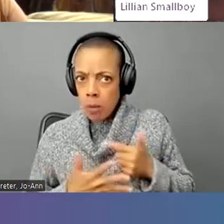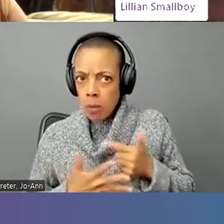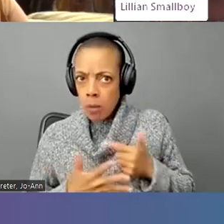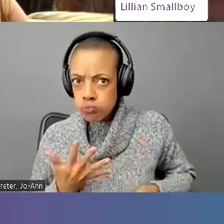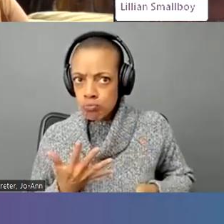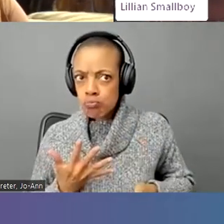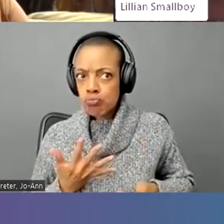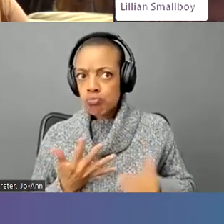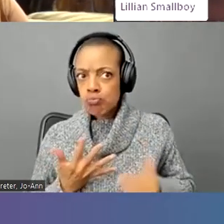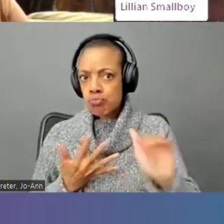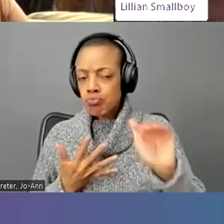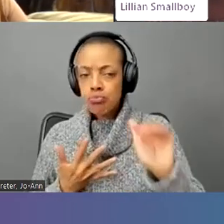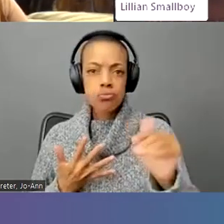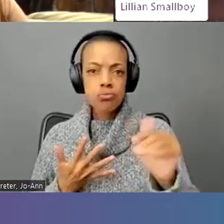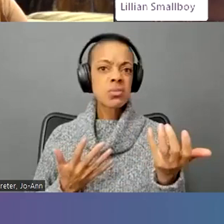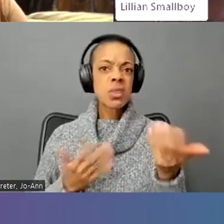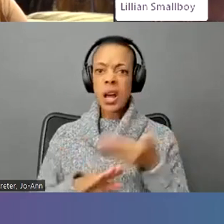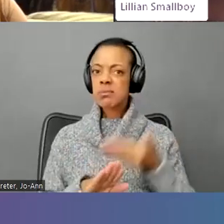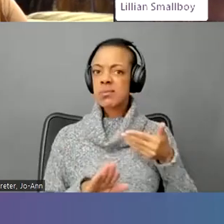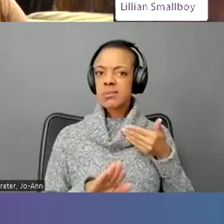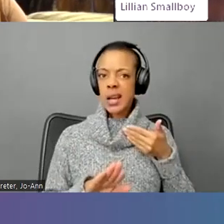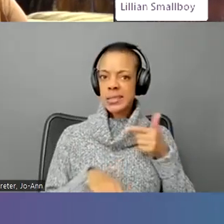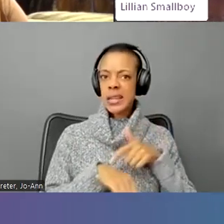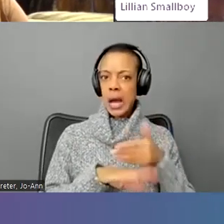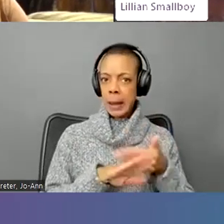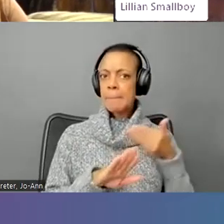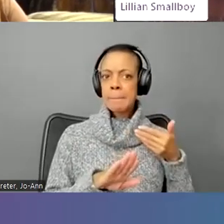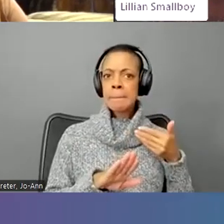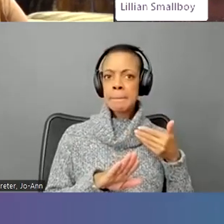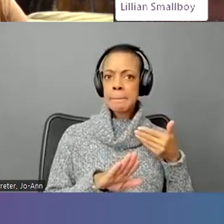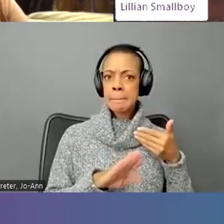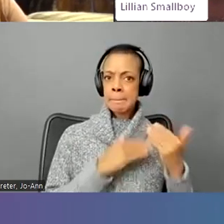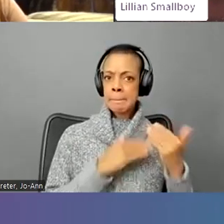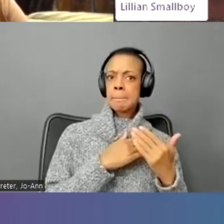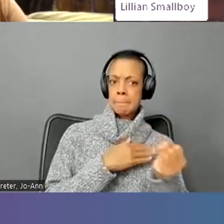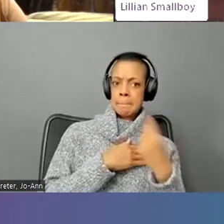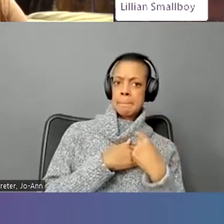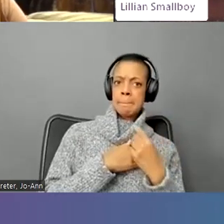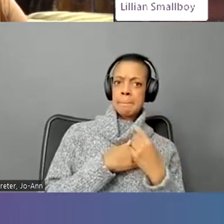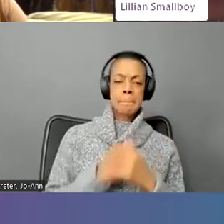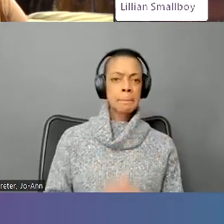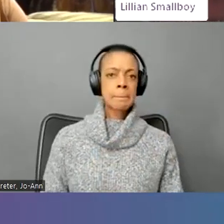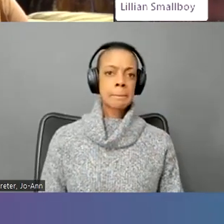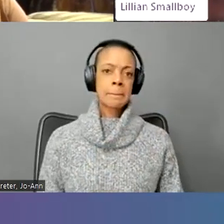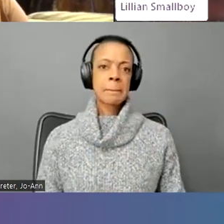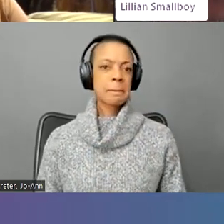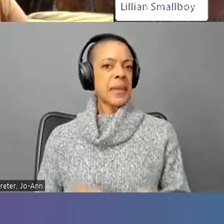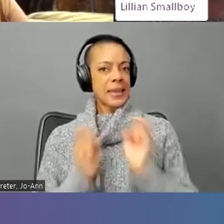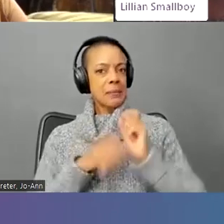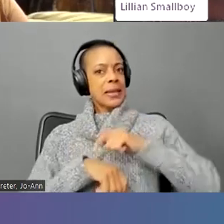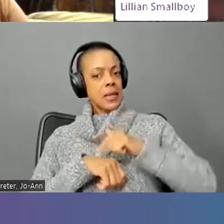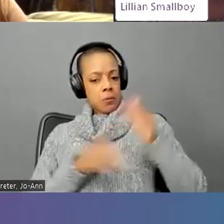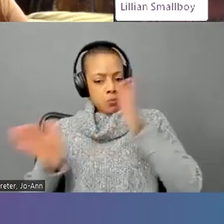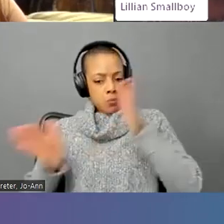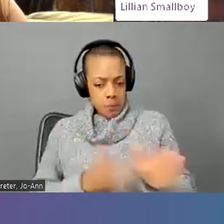Yes, a little ahead of time, and little space is great. Thank you. Mm,